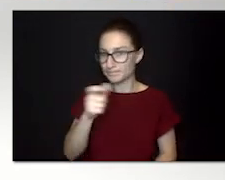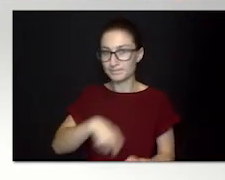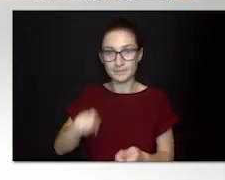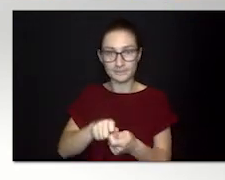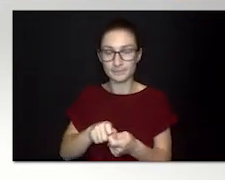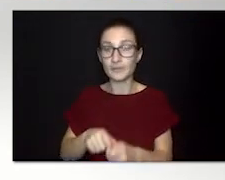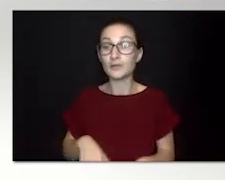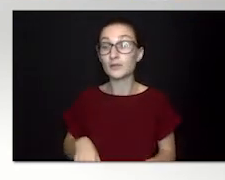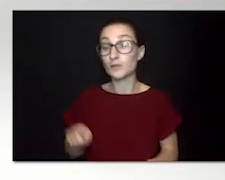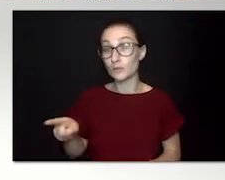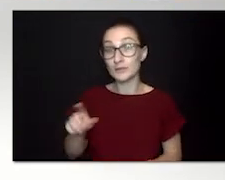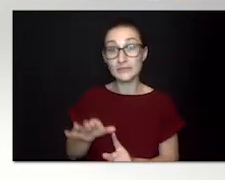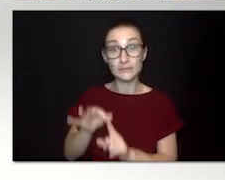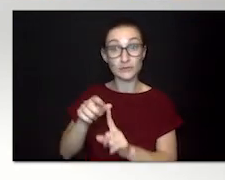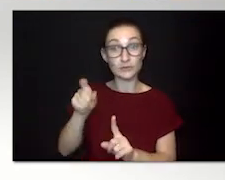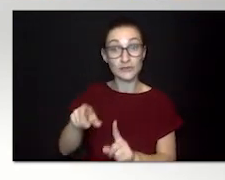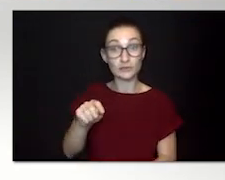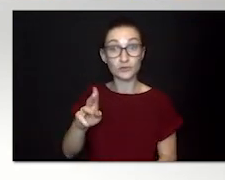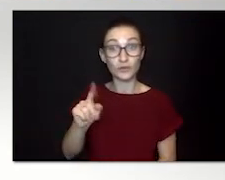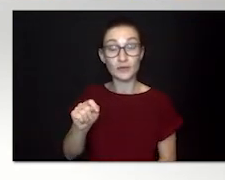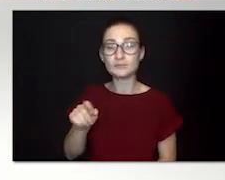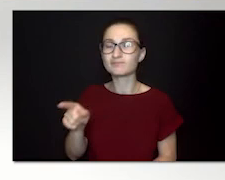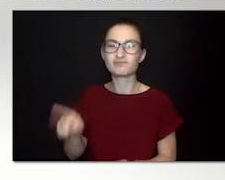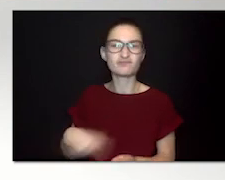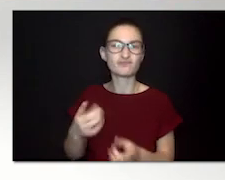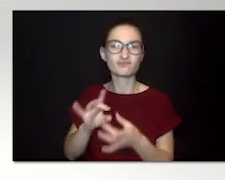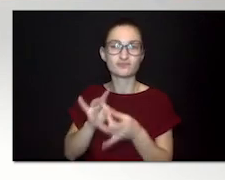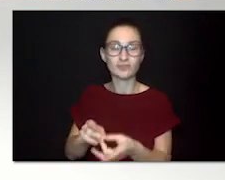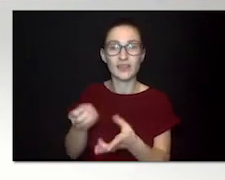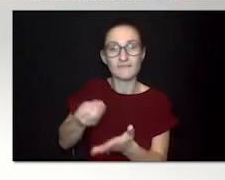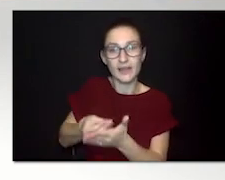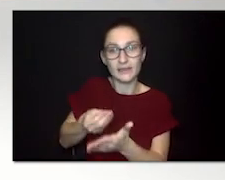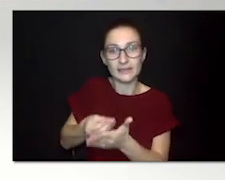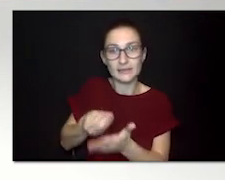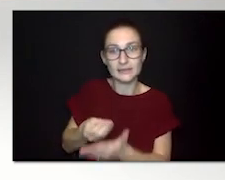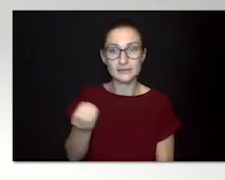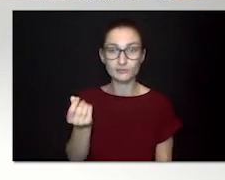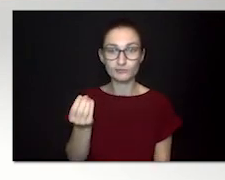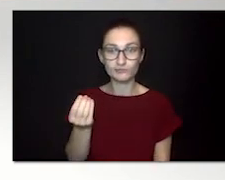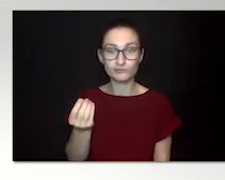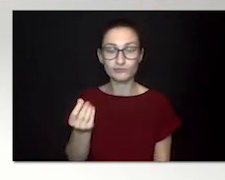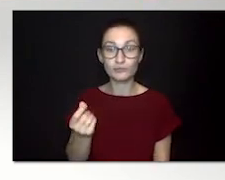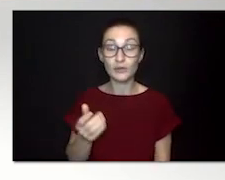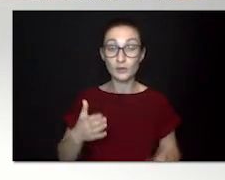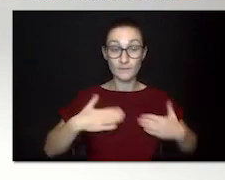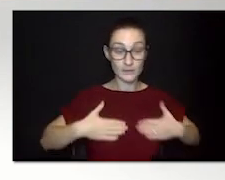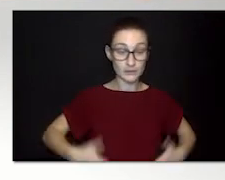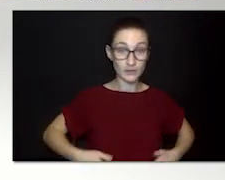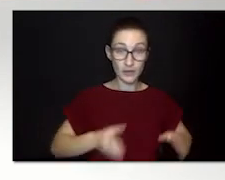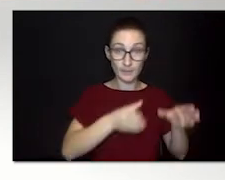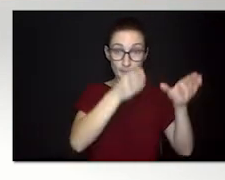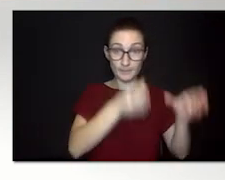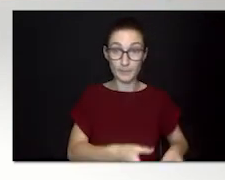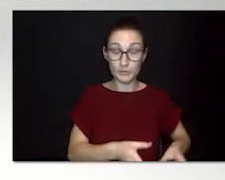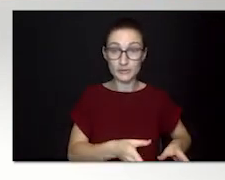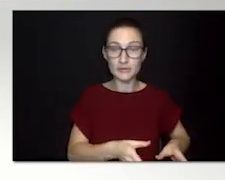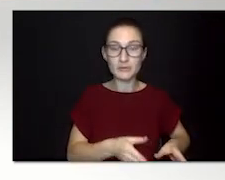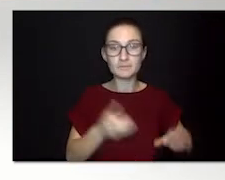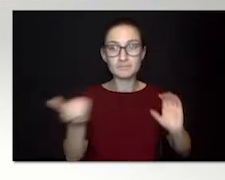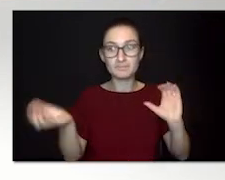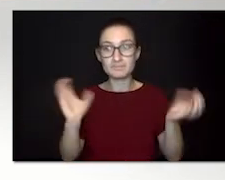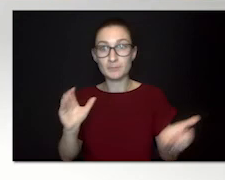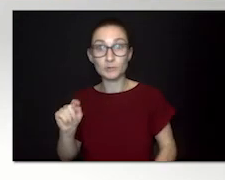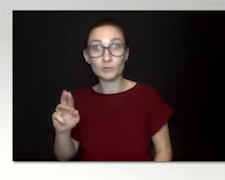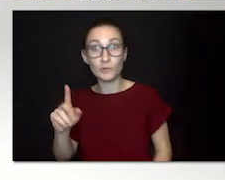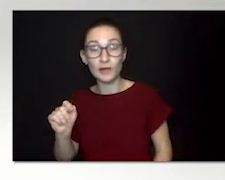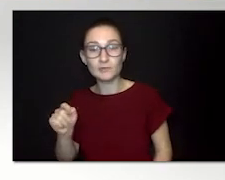So special needs trusts deal with finances. So that's going to be different from the person's physical body. So you may only